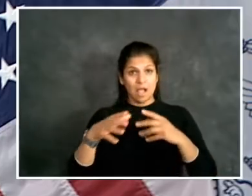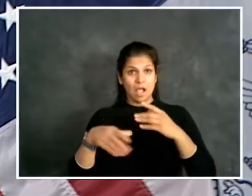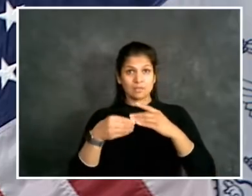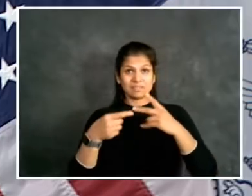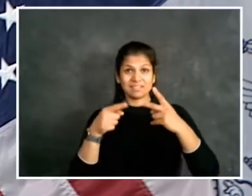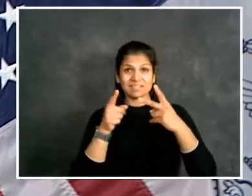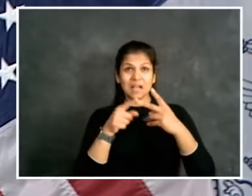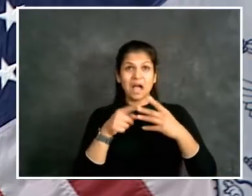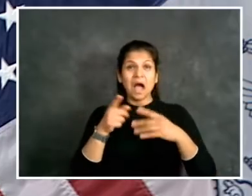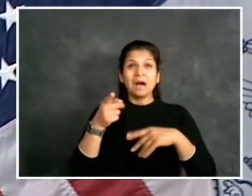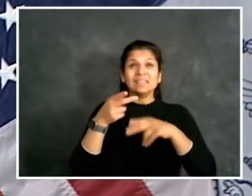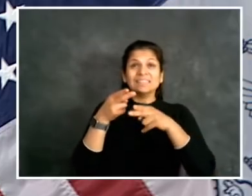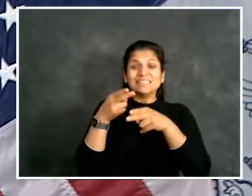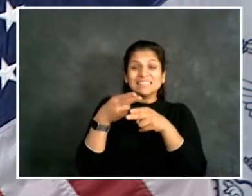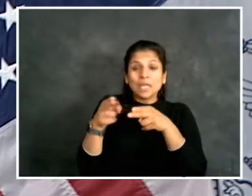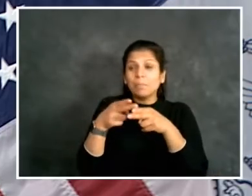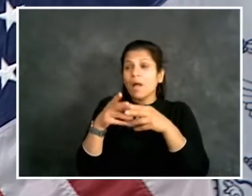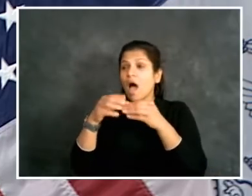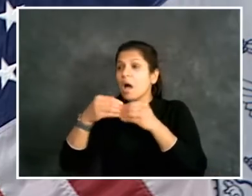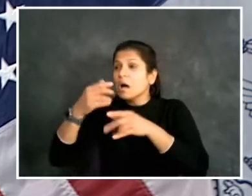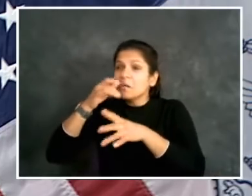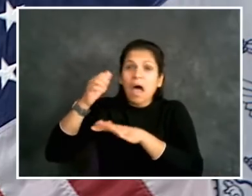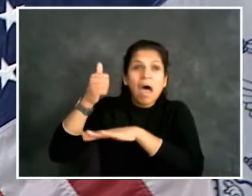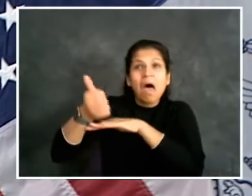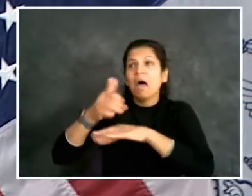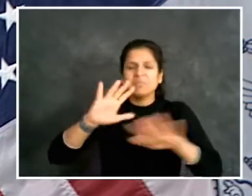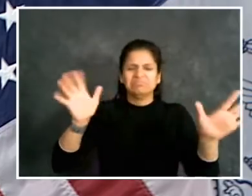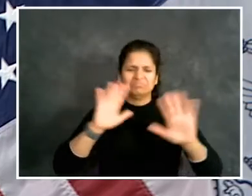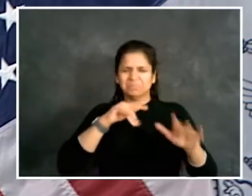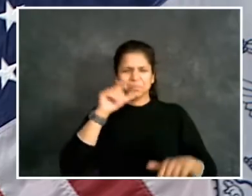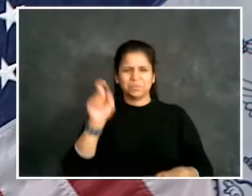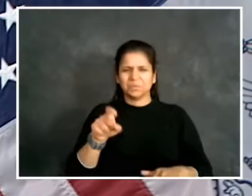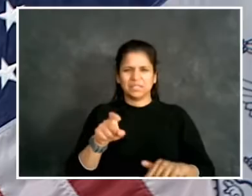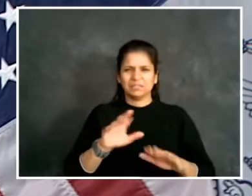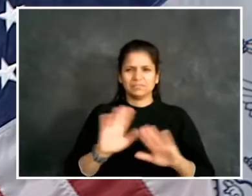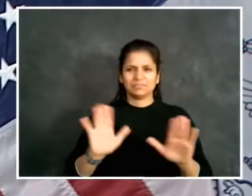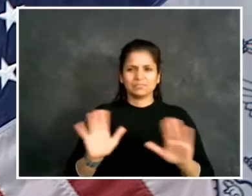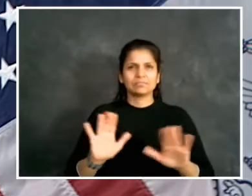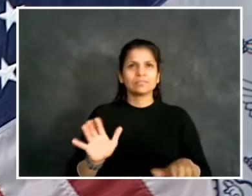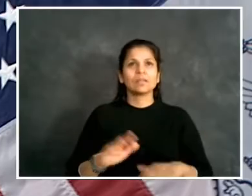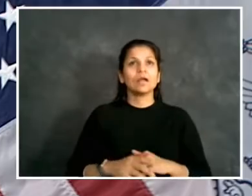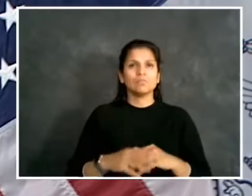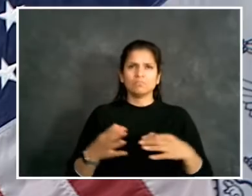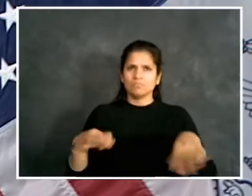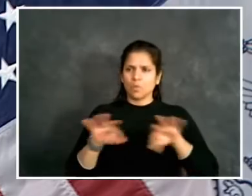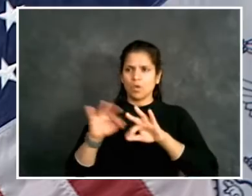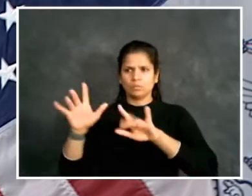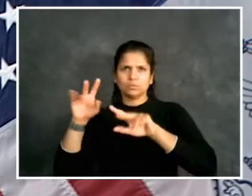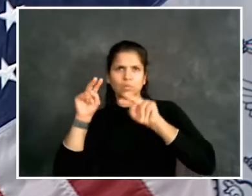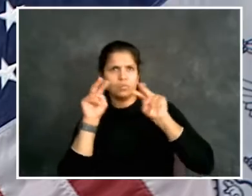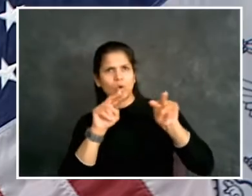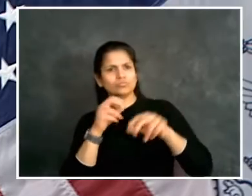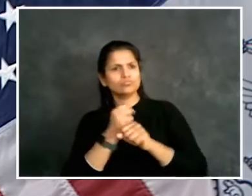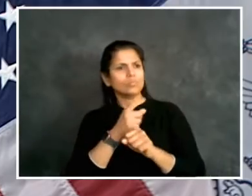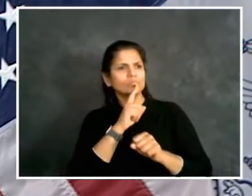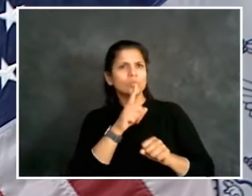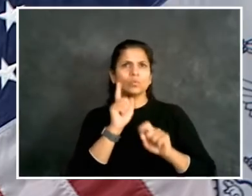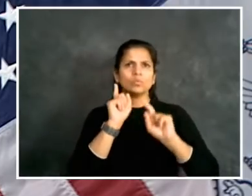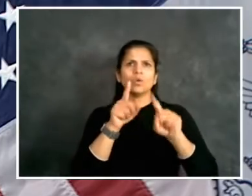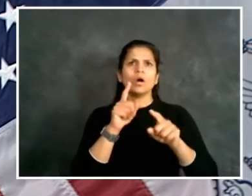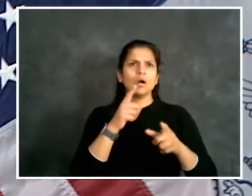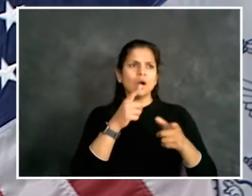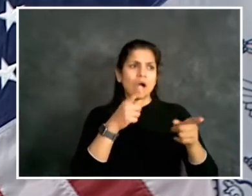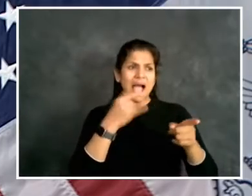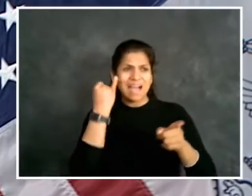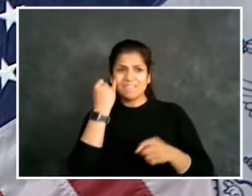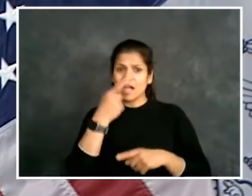can, and we'll keep watching for what they need. But I think they're doing a very admirable job, the vast majority of them. On the question of the